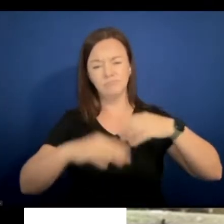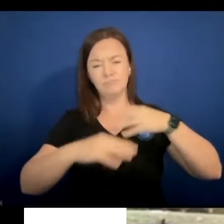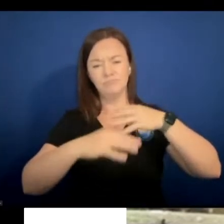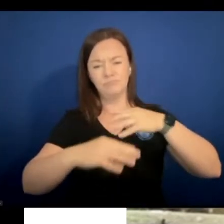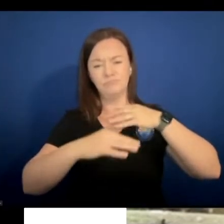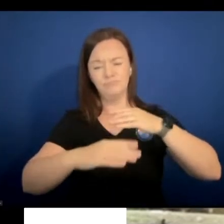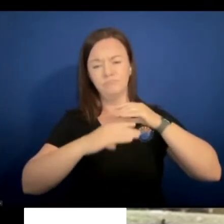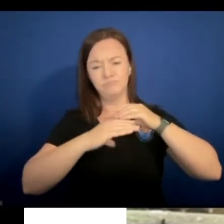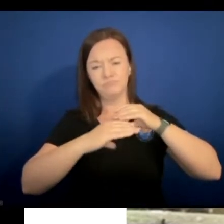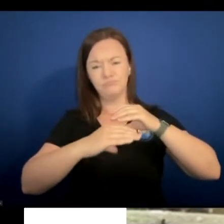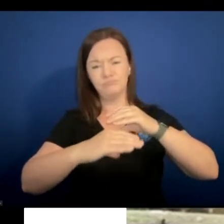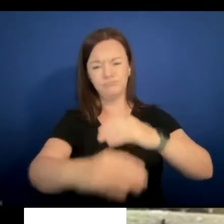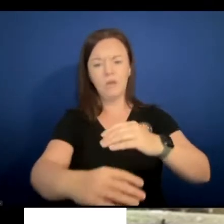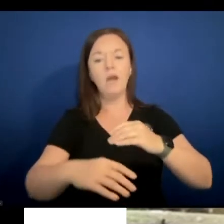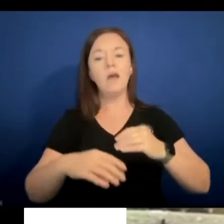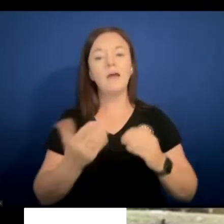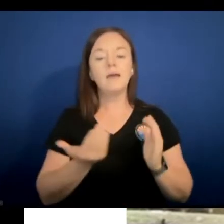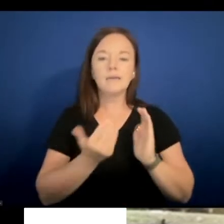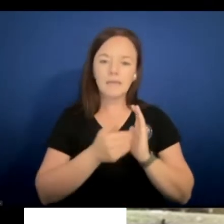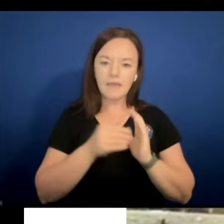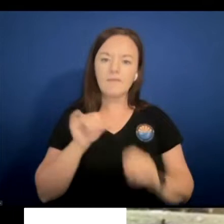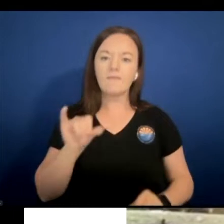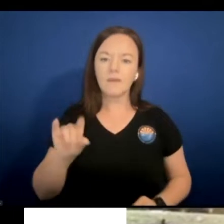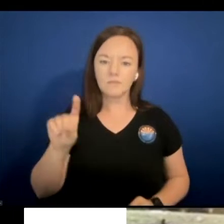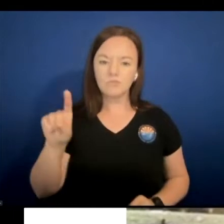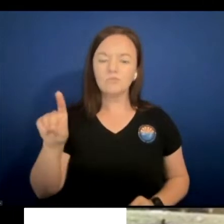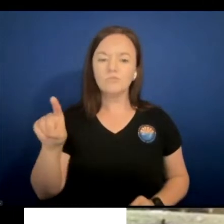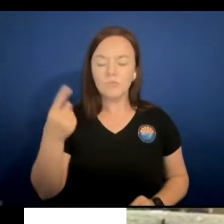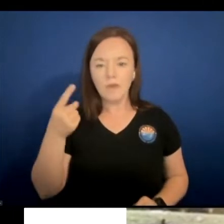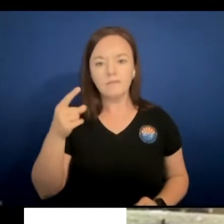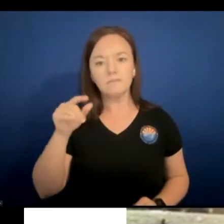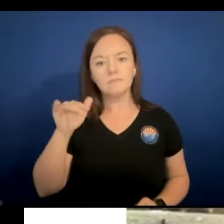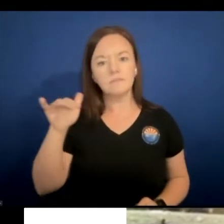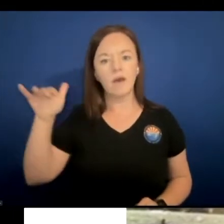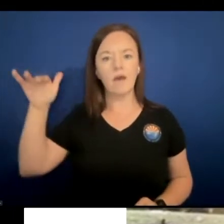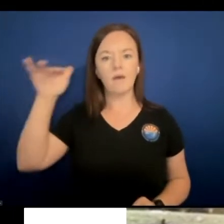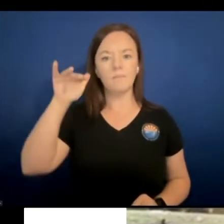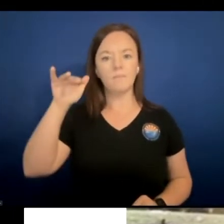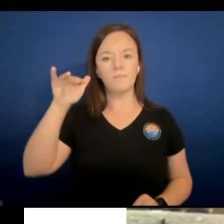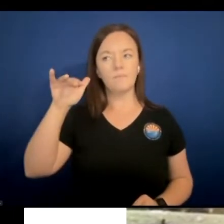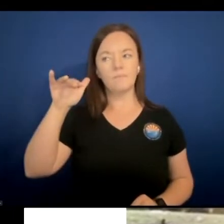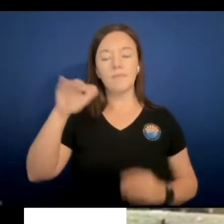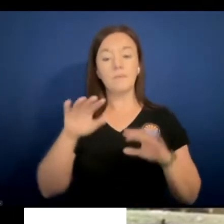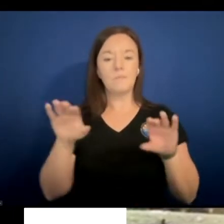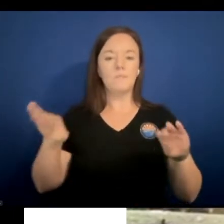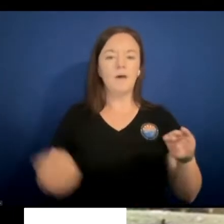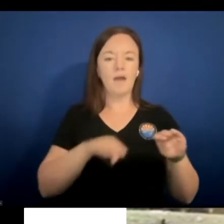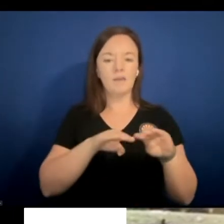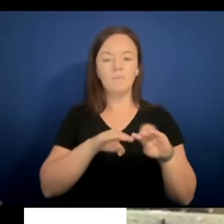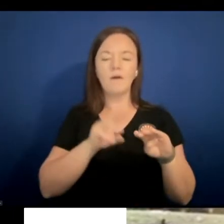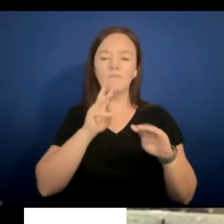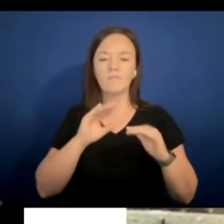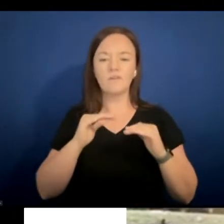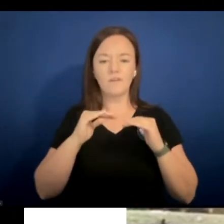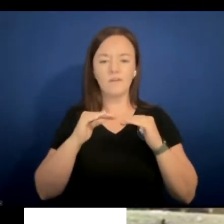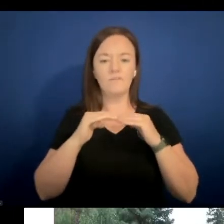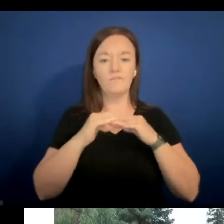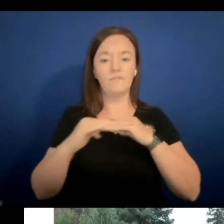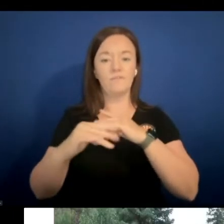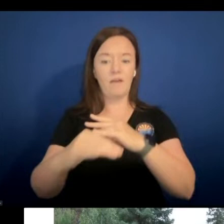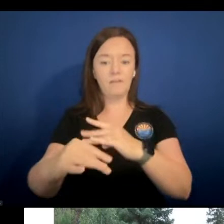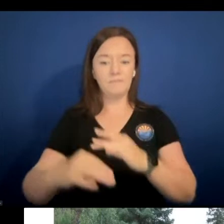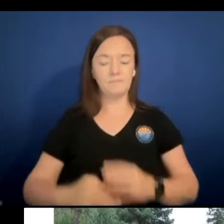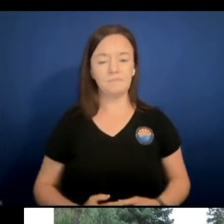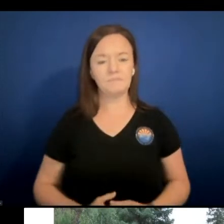this is just up in the canyon in the bottom of the floodplain. Thank you.